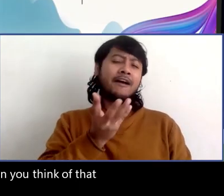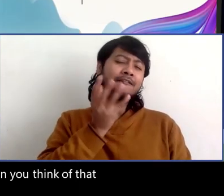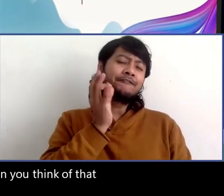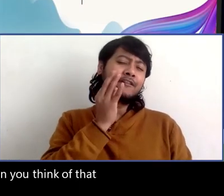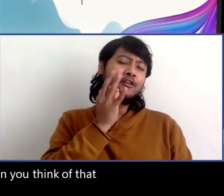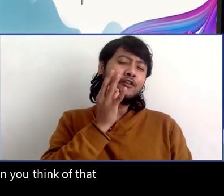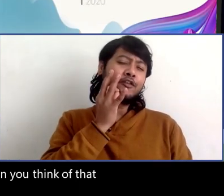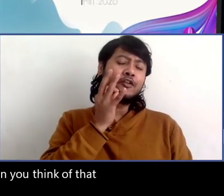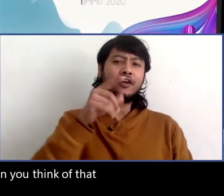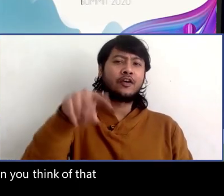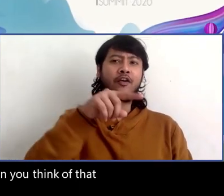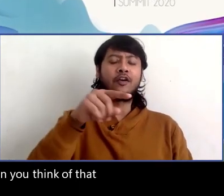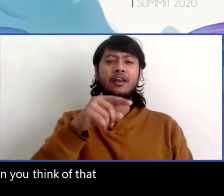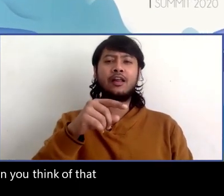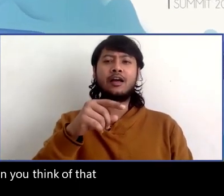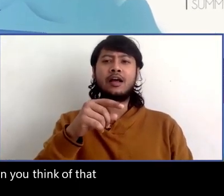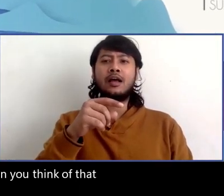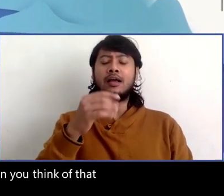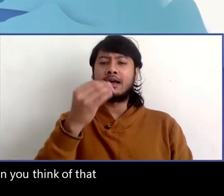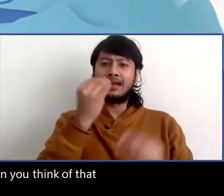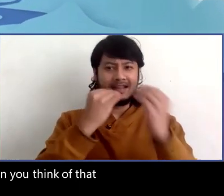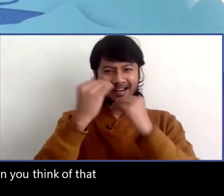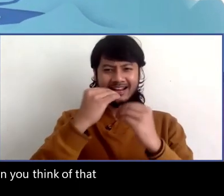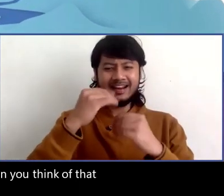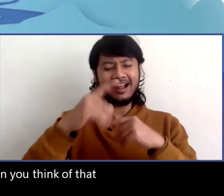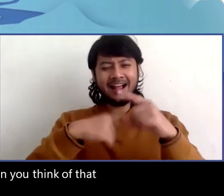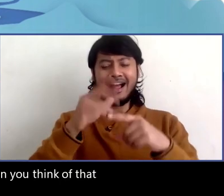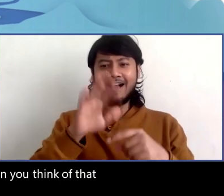whose name and the color is the same?